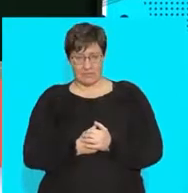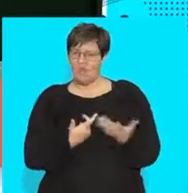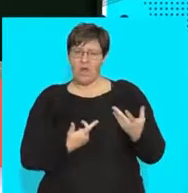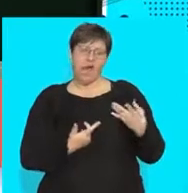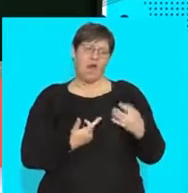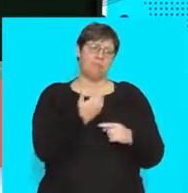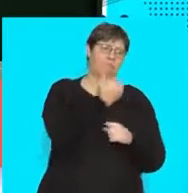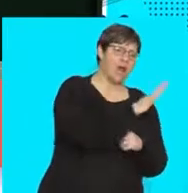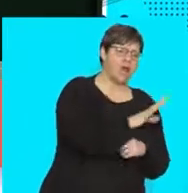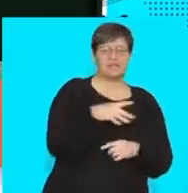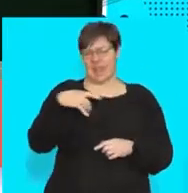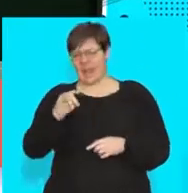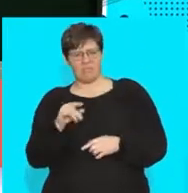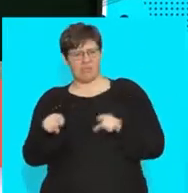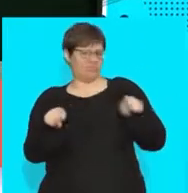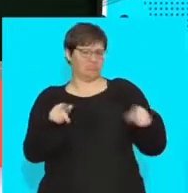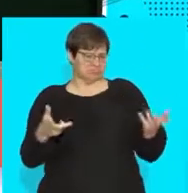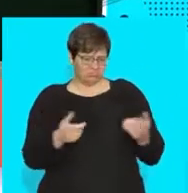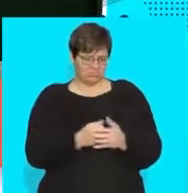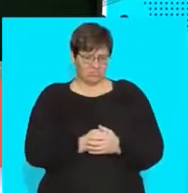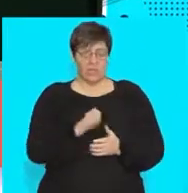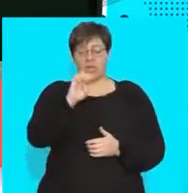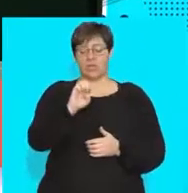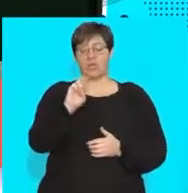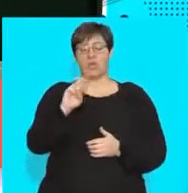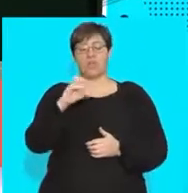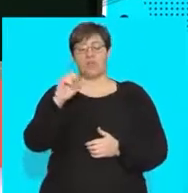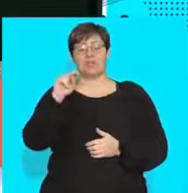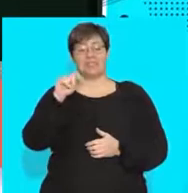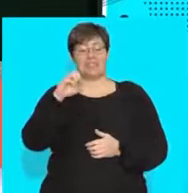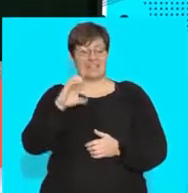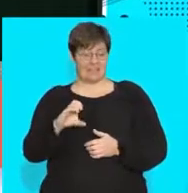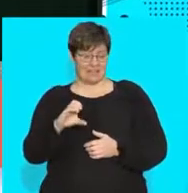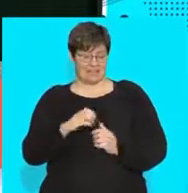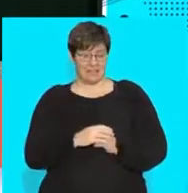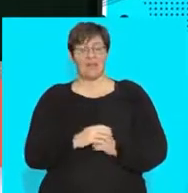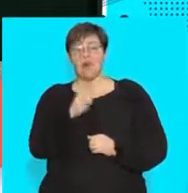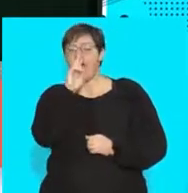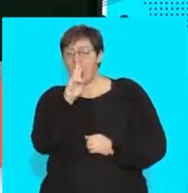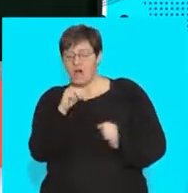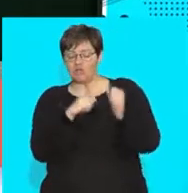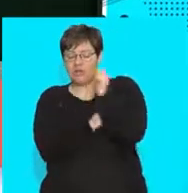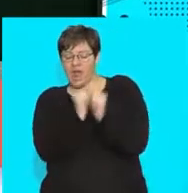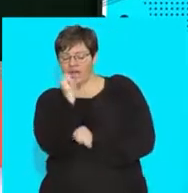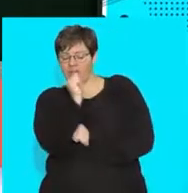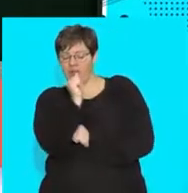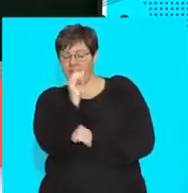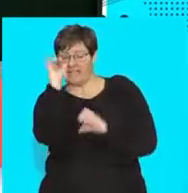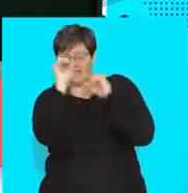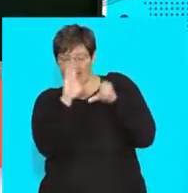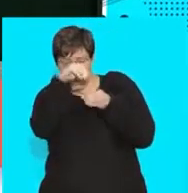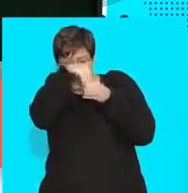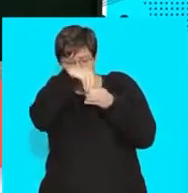cell, a plant or an animal cell, that's what we're looking at, eukaryotic cells, we are going to find little